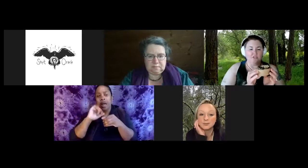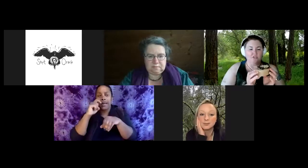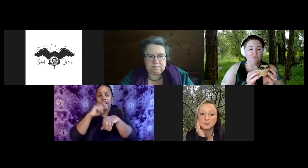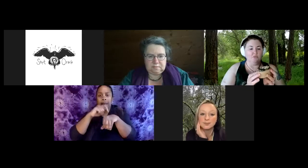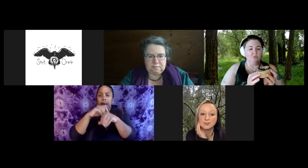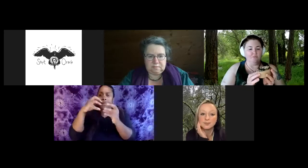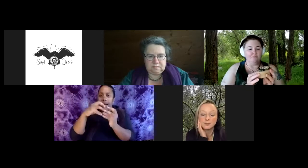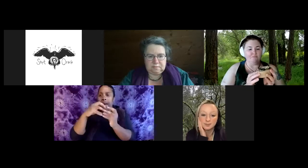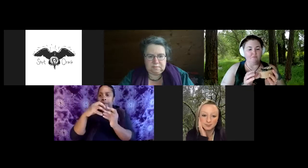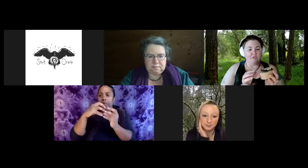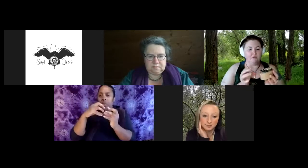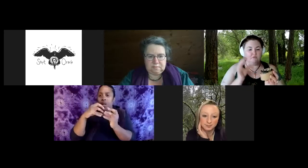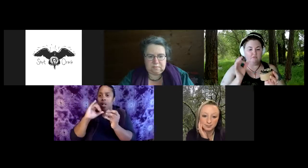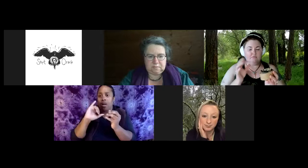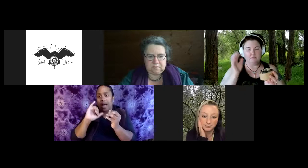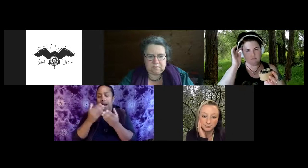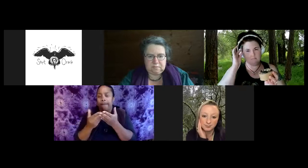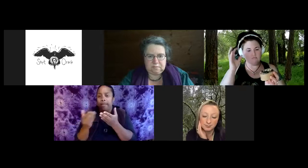way to